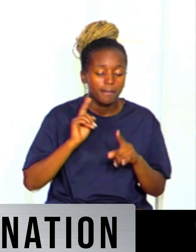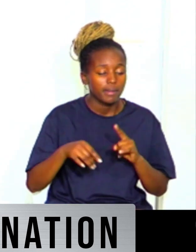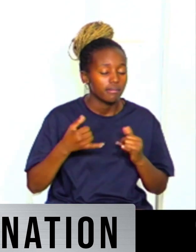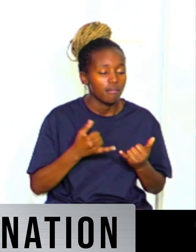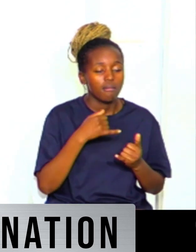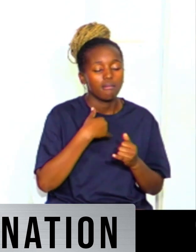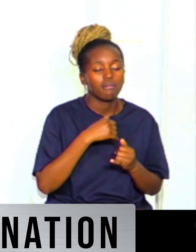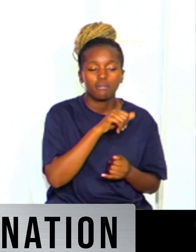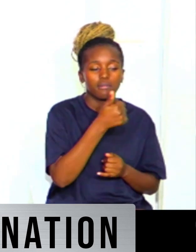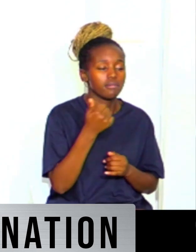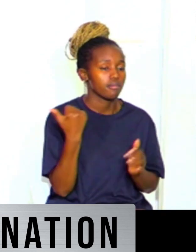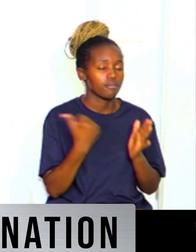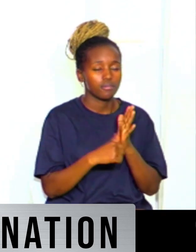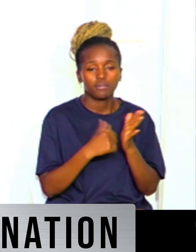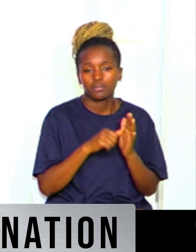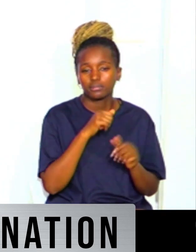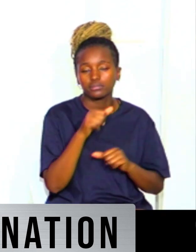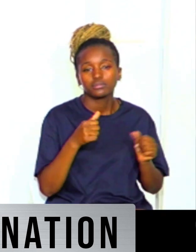of